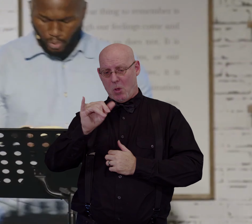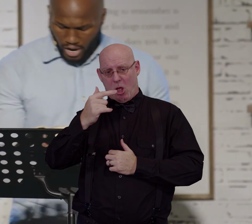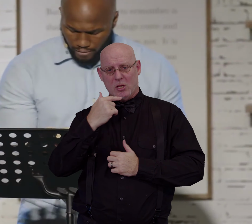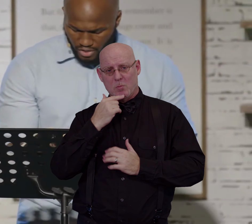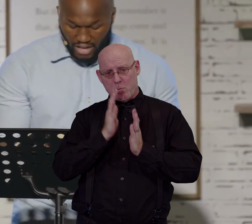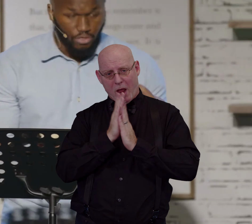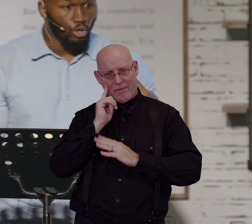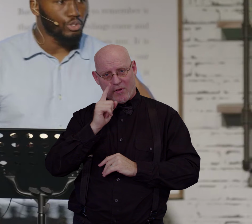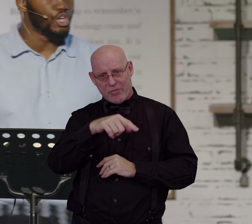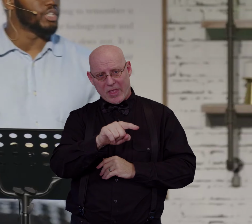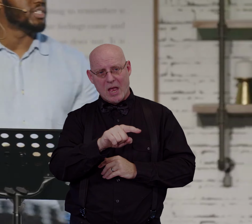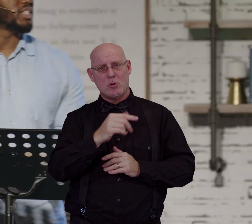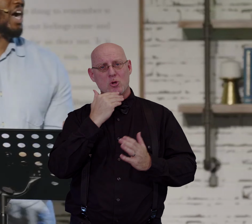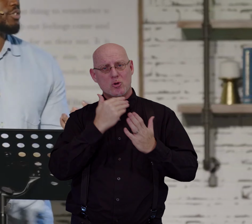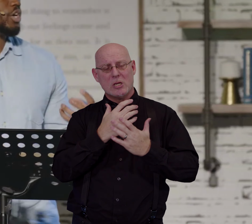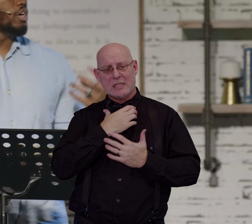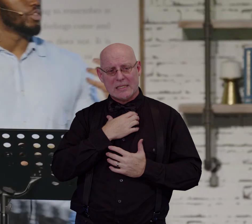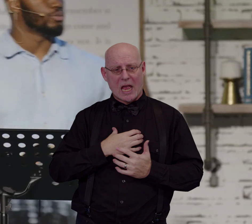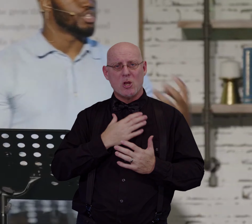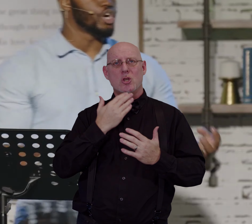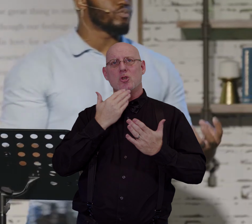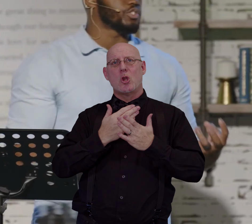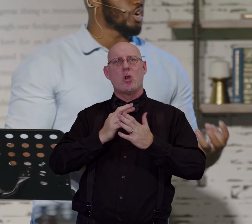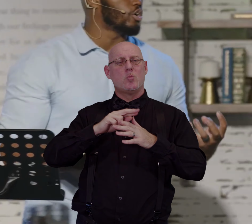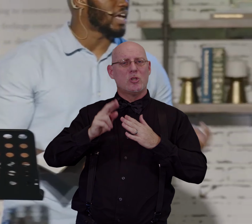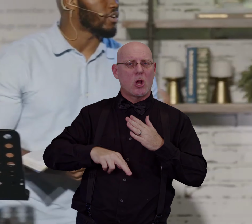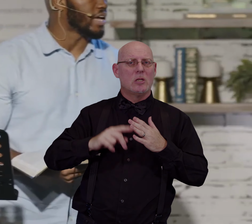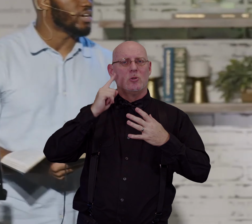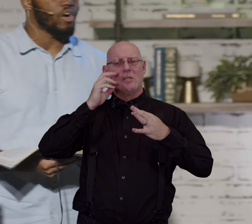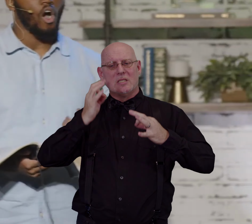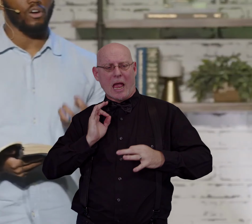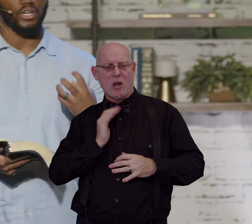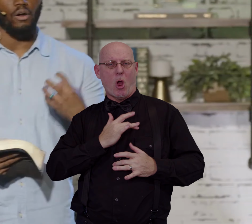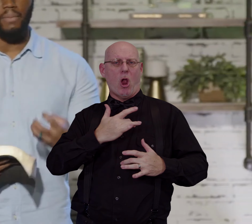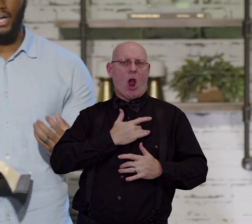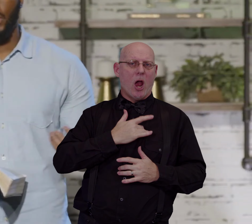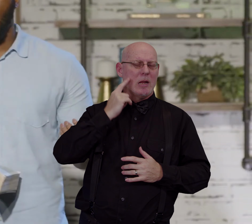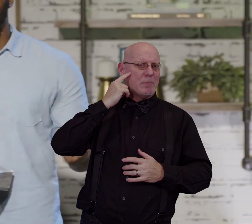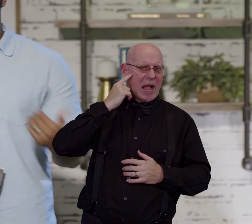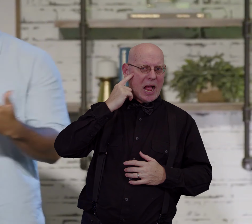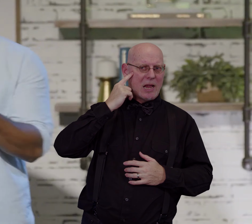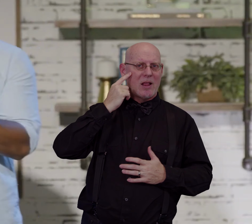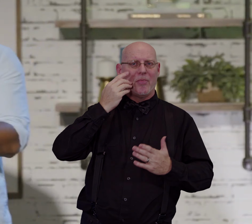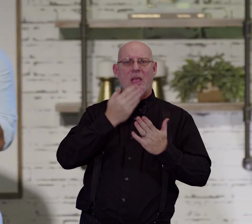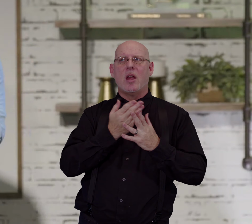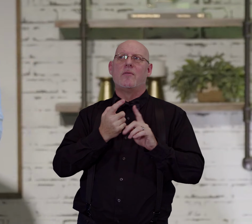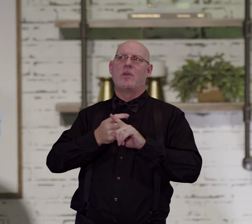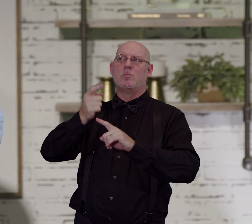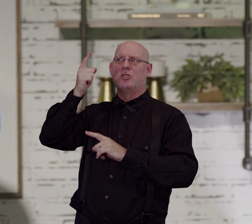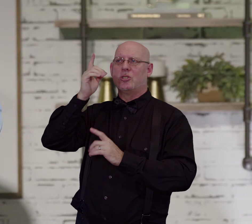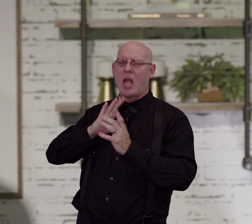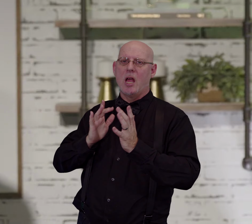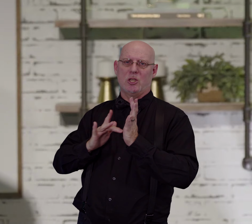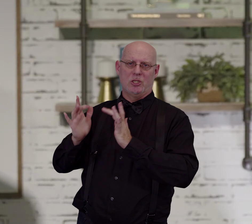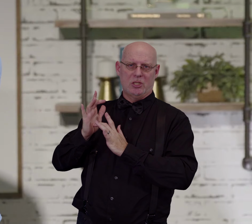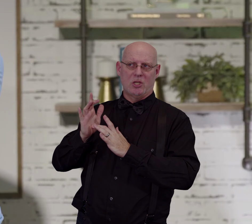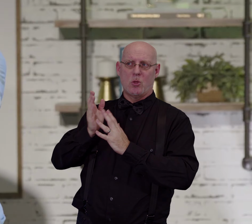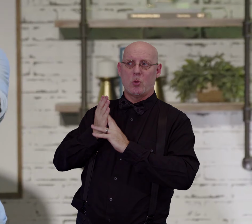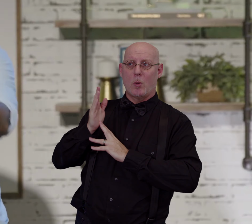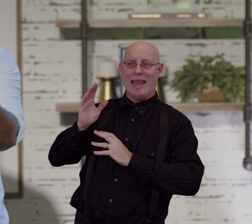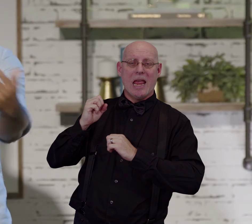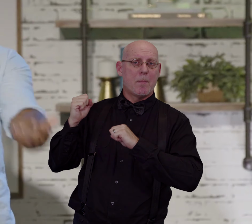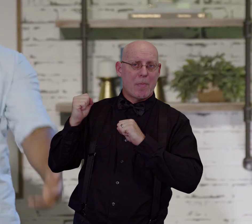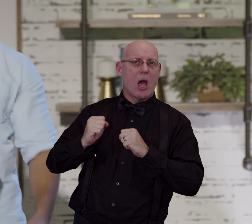Paul is praying for, that those good desires, those good resolves that are in our heart and our mind are there by the Lord, and by his